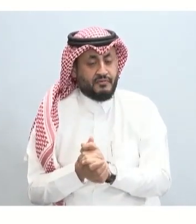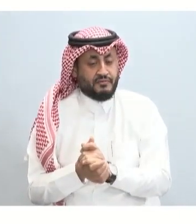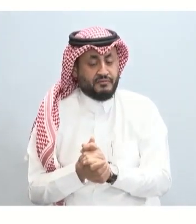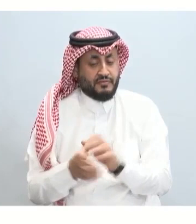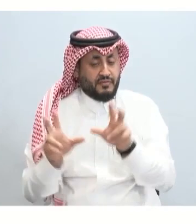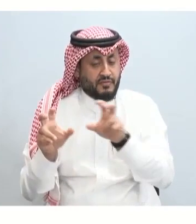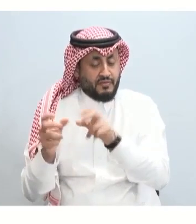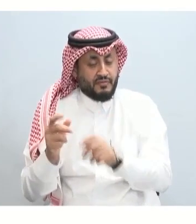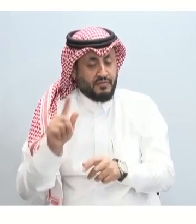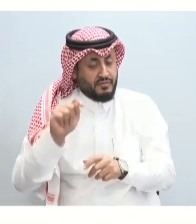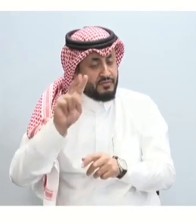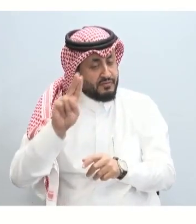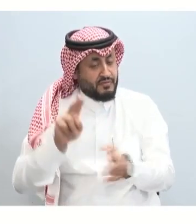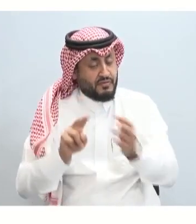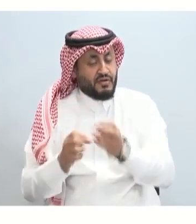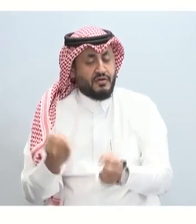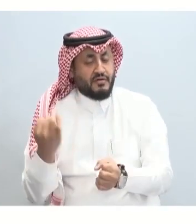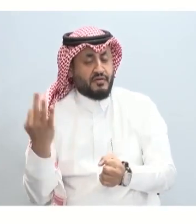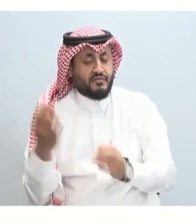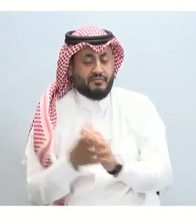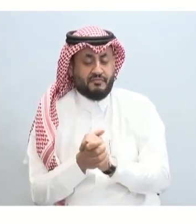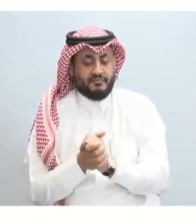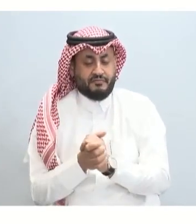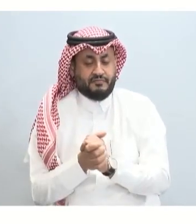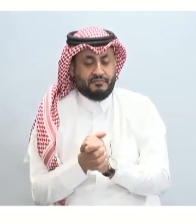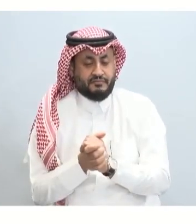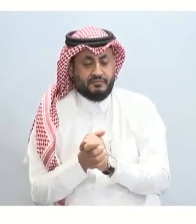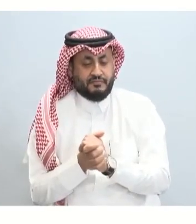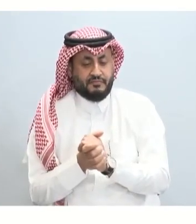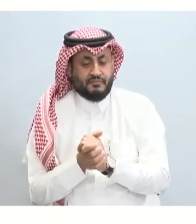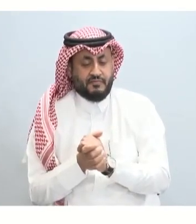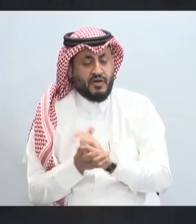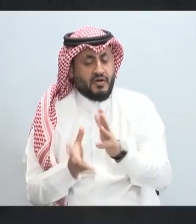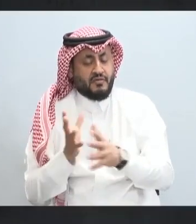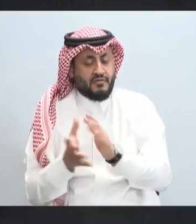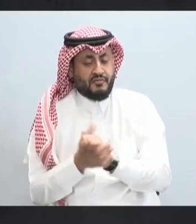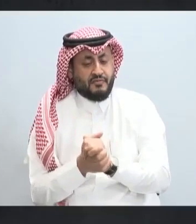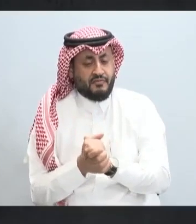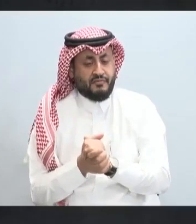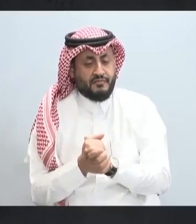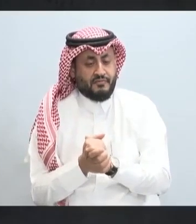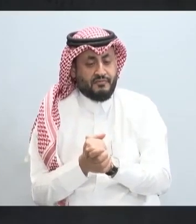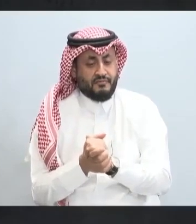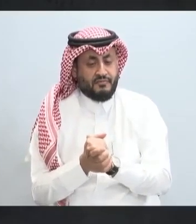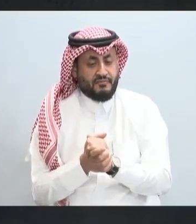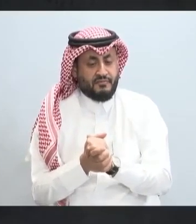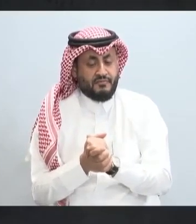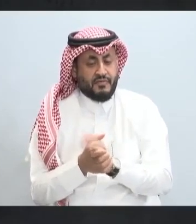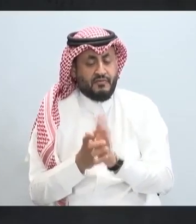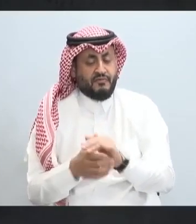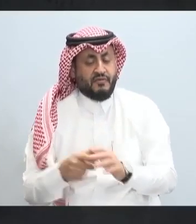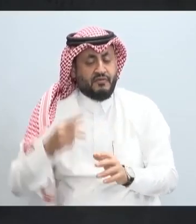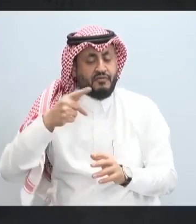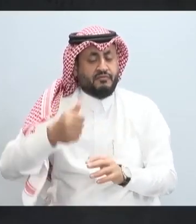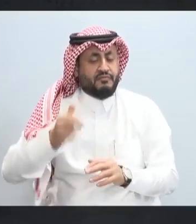we see letters and number. For example, when we talk about the flight number of Paris